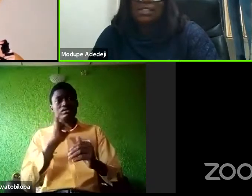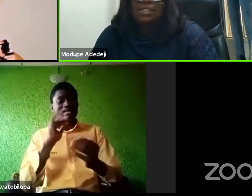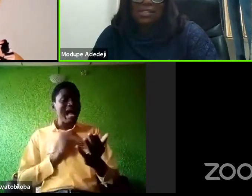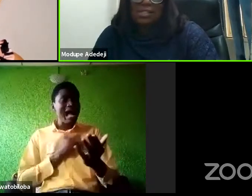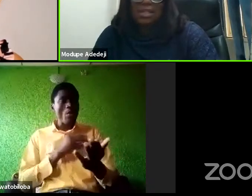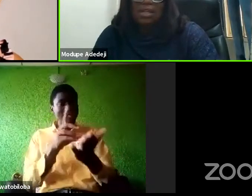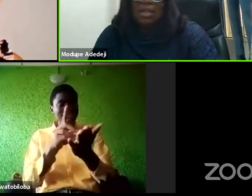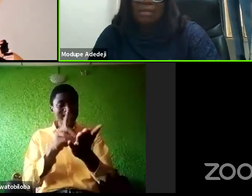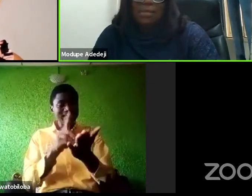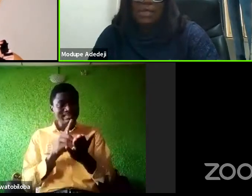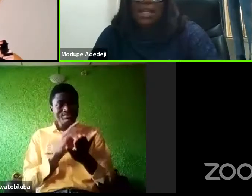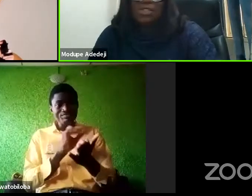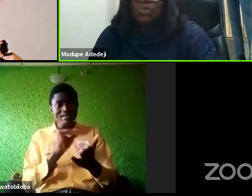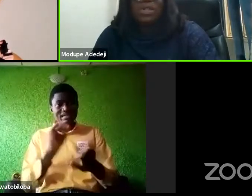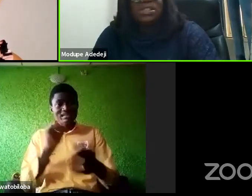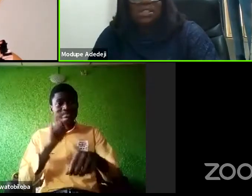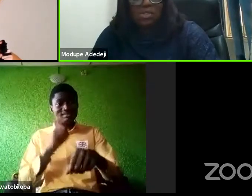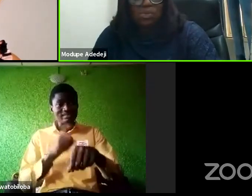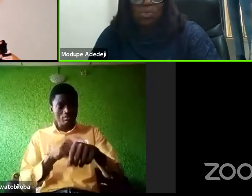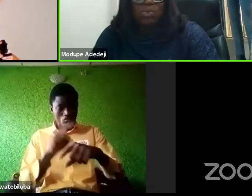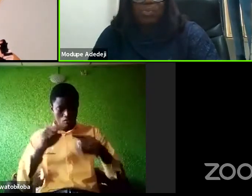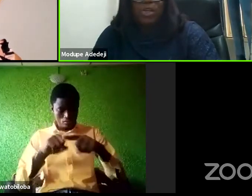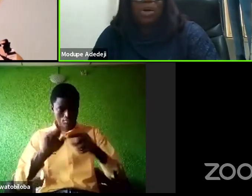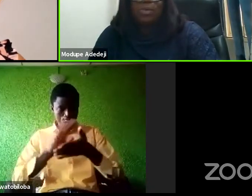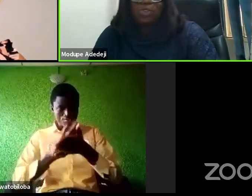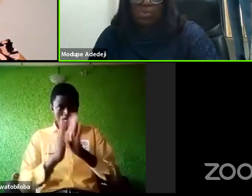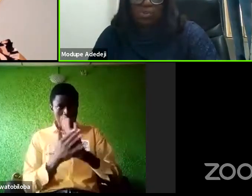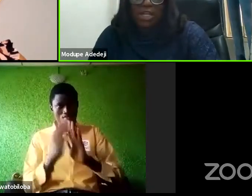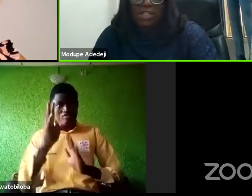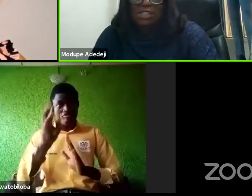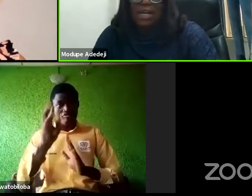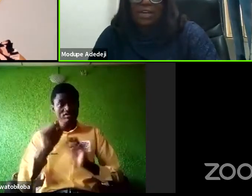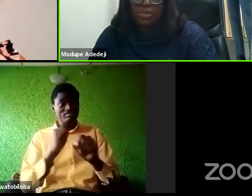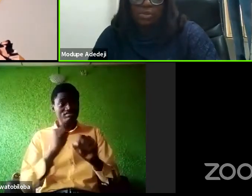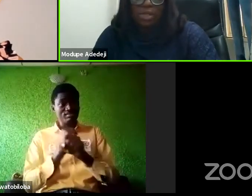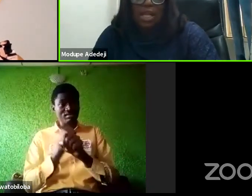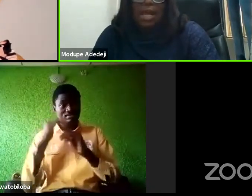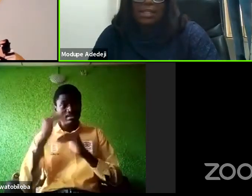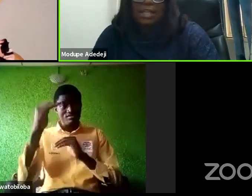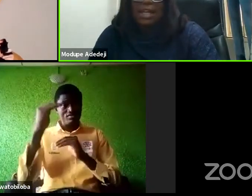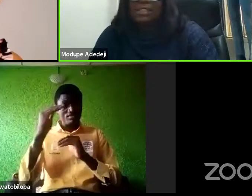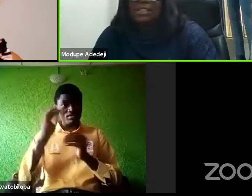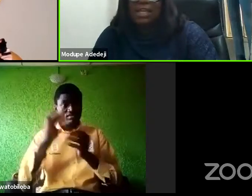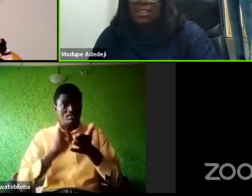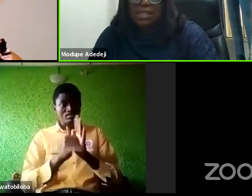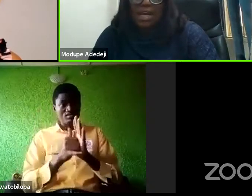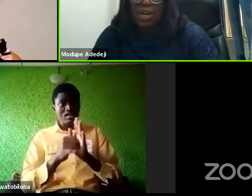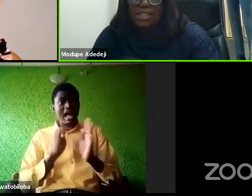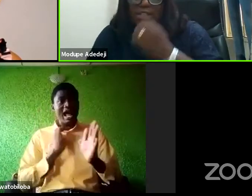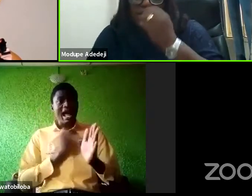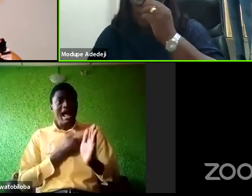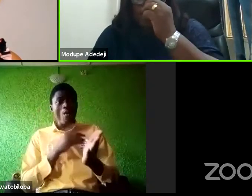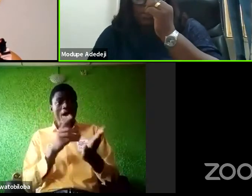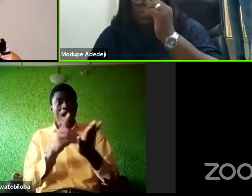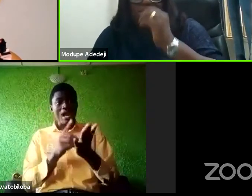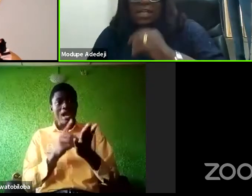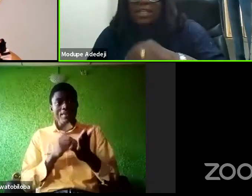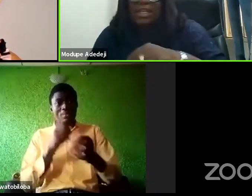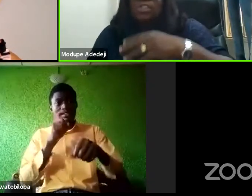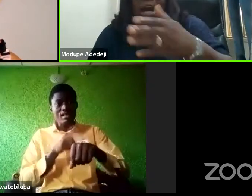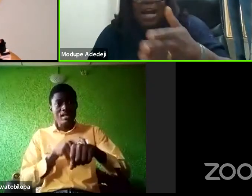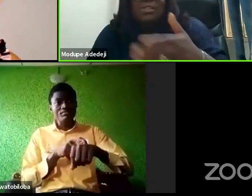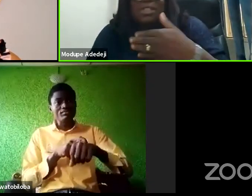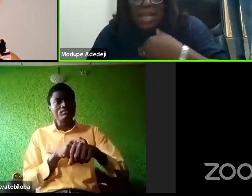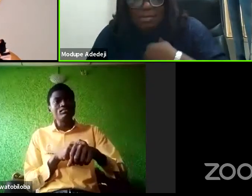our 30s, maybe late 20s, to bring up the children in their cradle. And then at this age, they are already up and doing